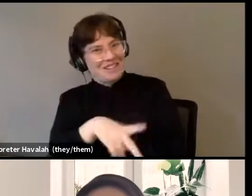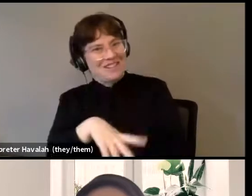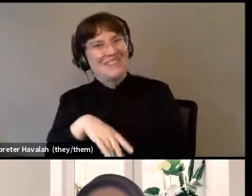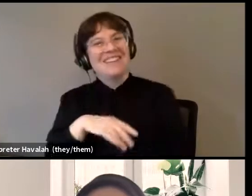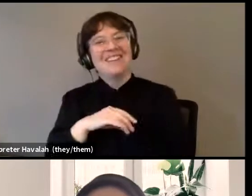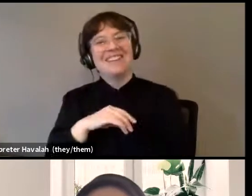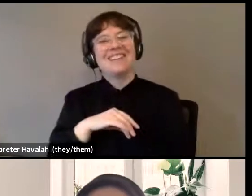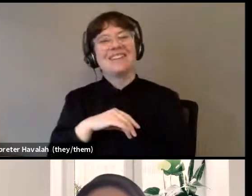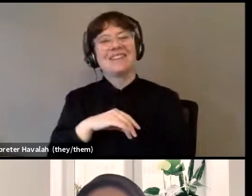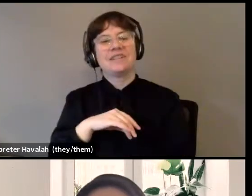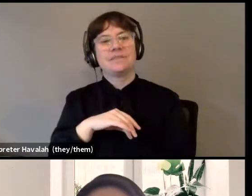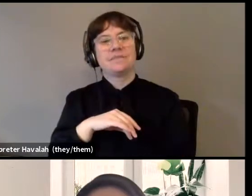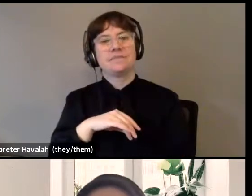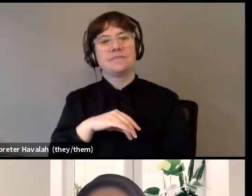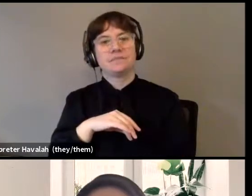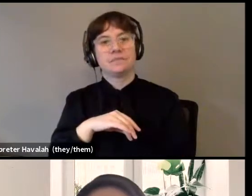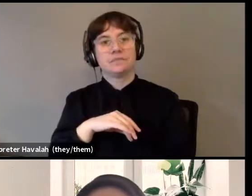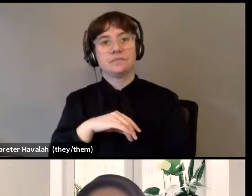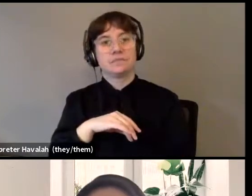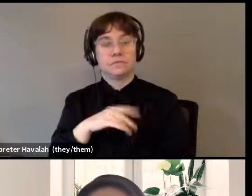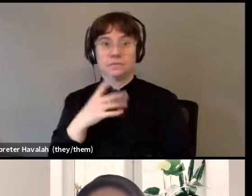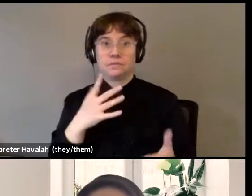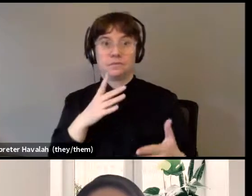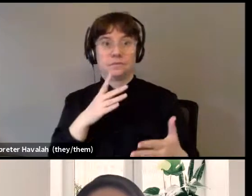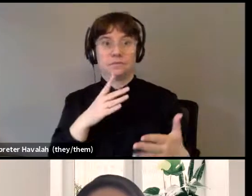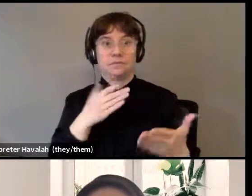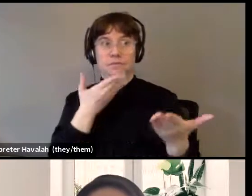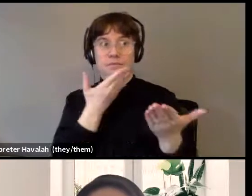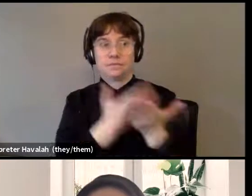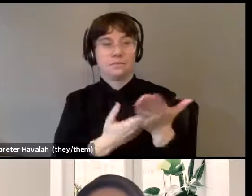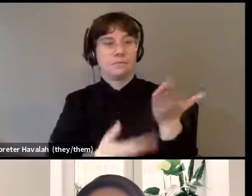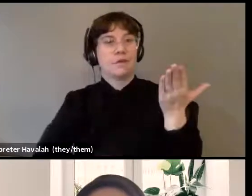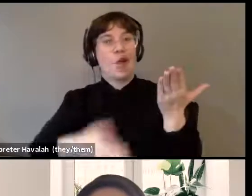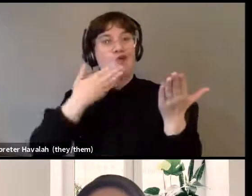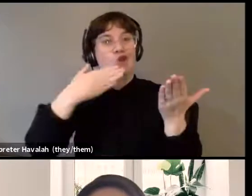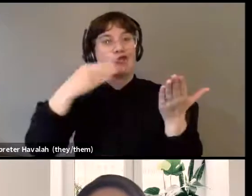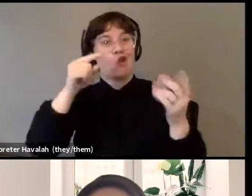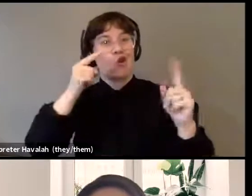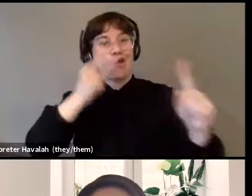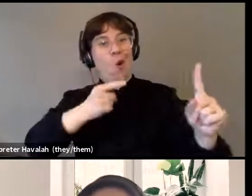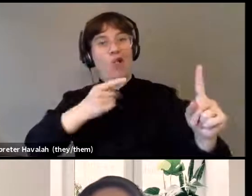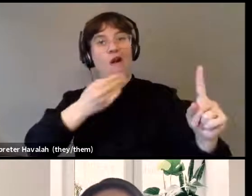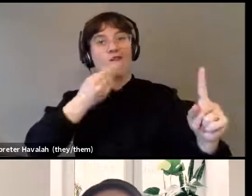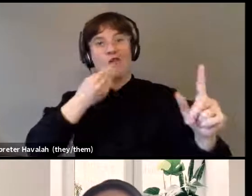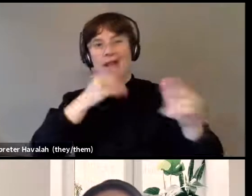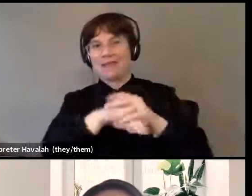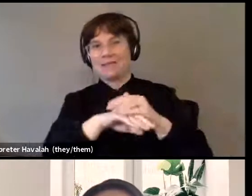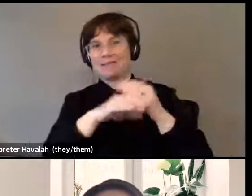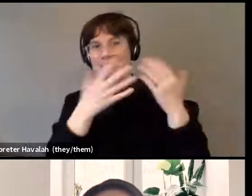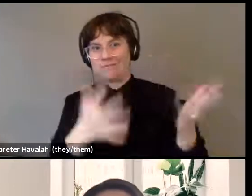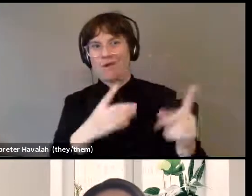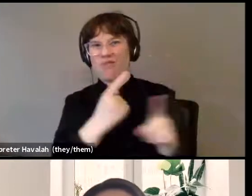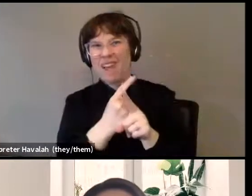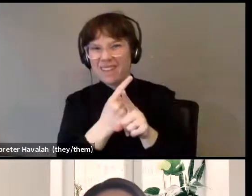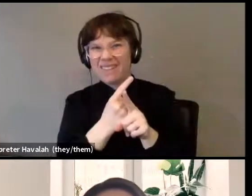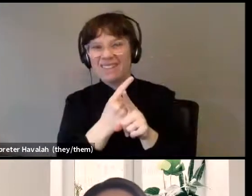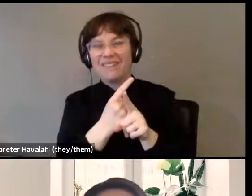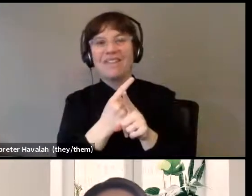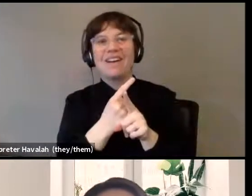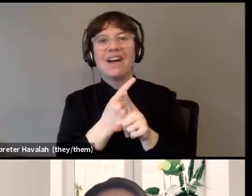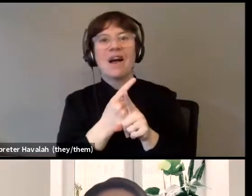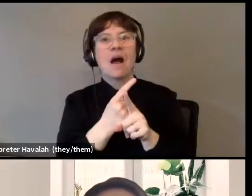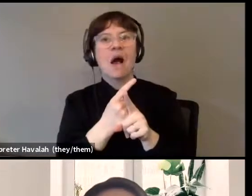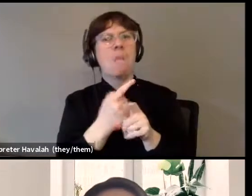so on its face, a grocery store is all about food access, but it